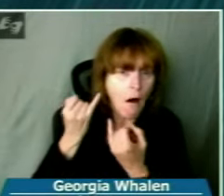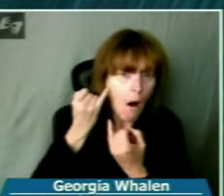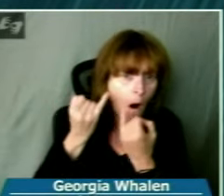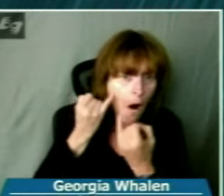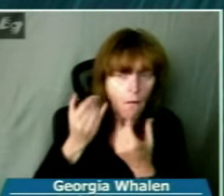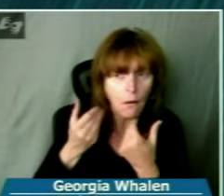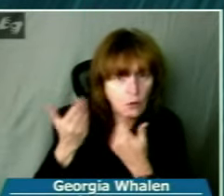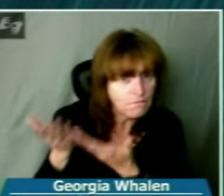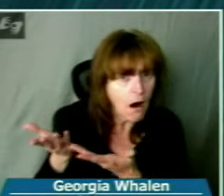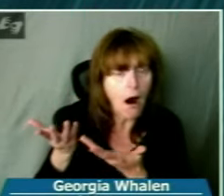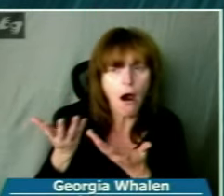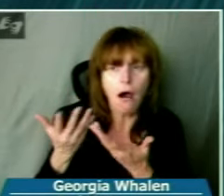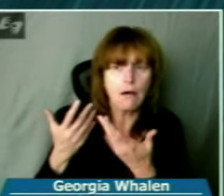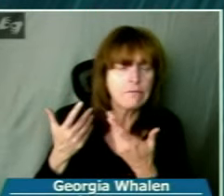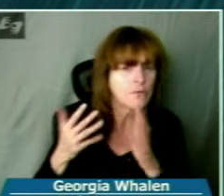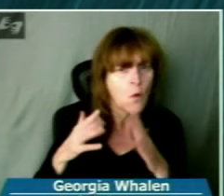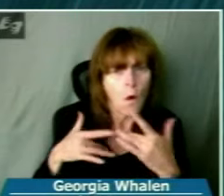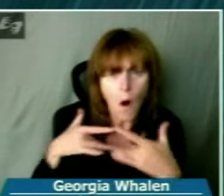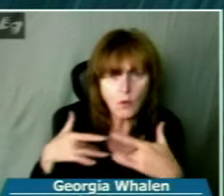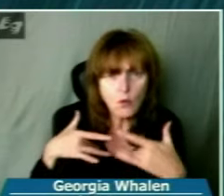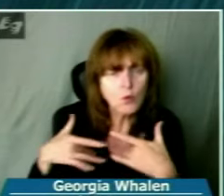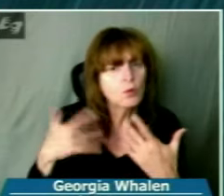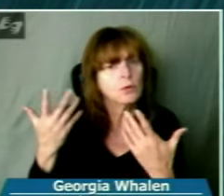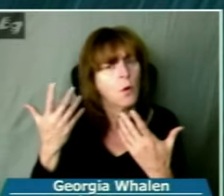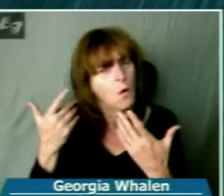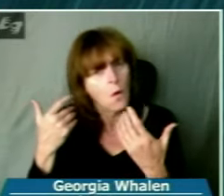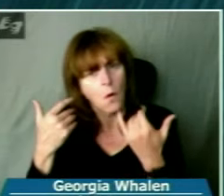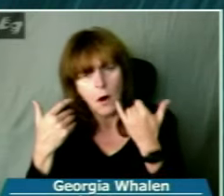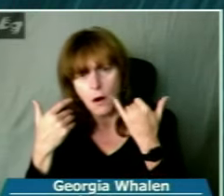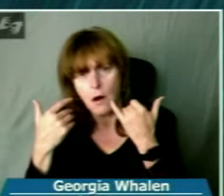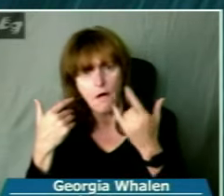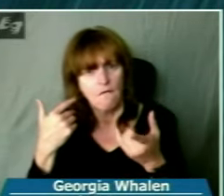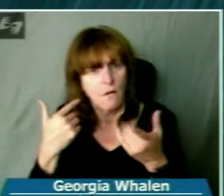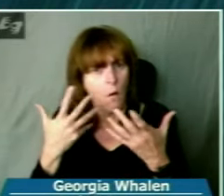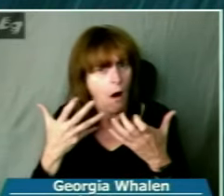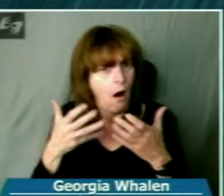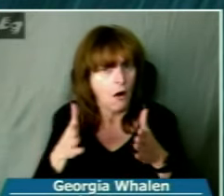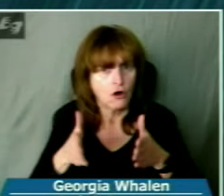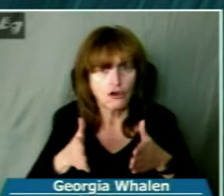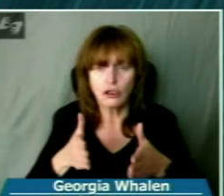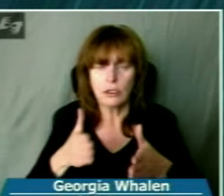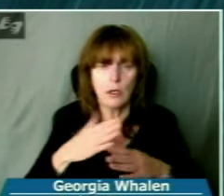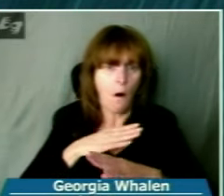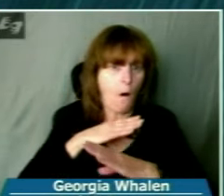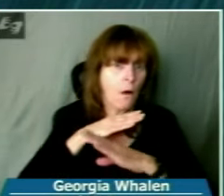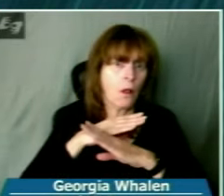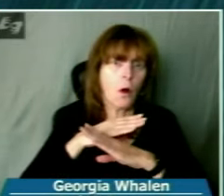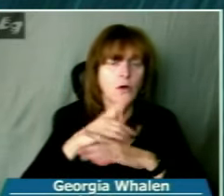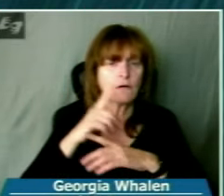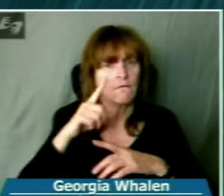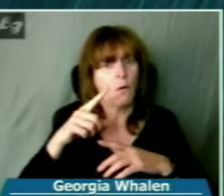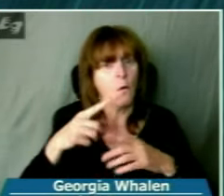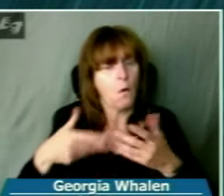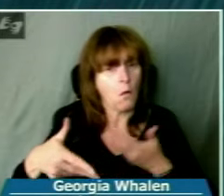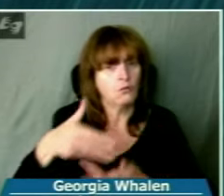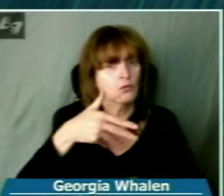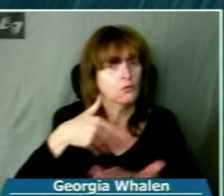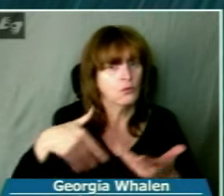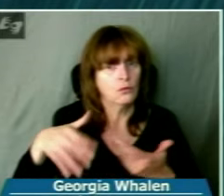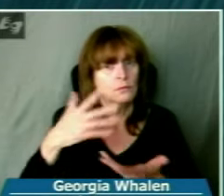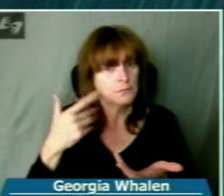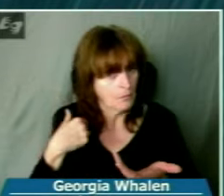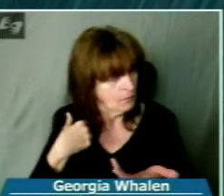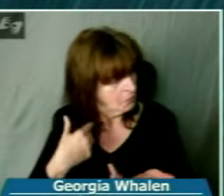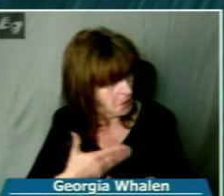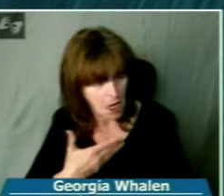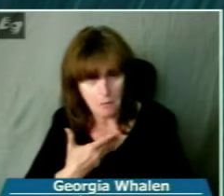more pedestrian friendly streets in various locations. It just needs a broader public debate around how that happens or whether or not it should. And